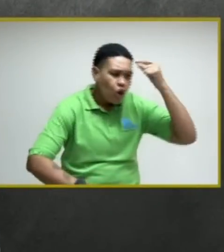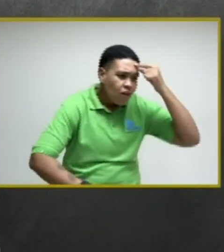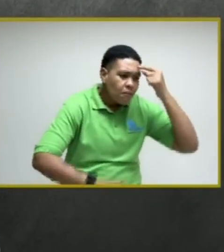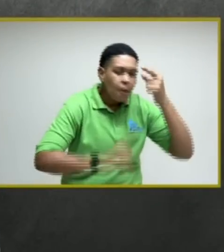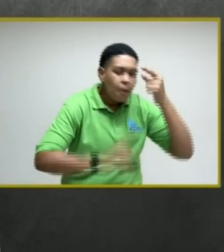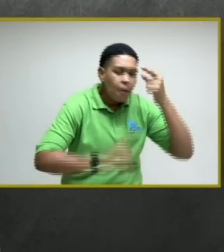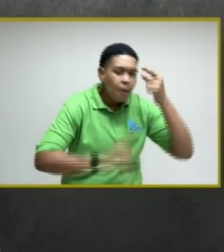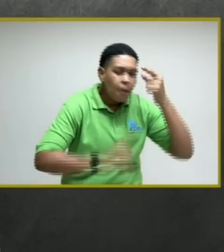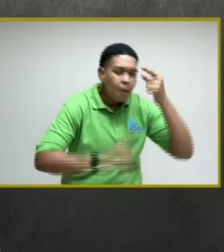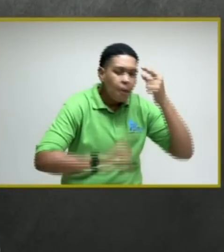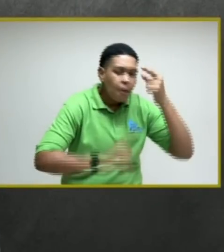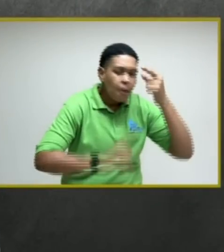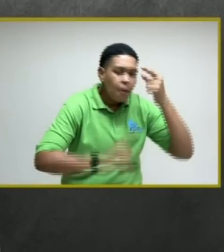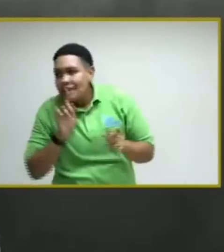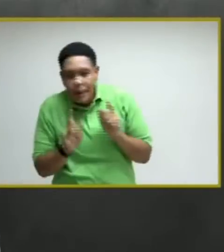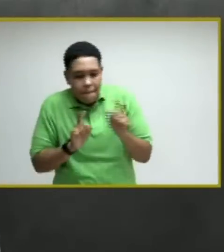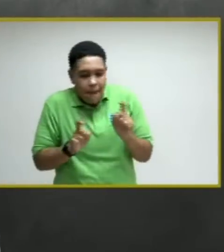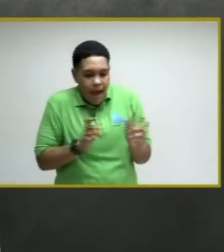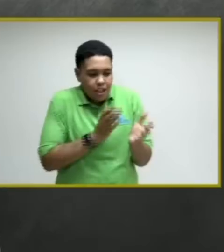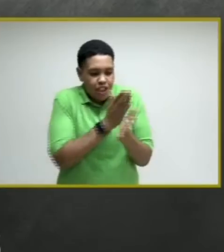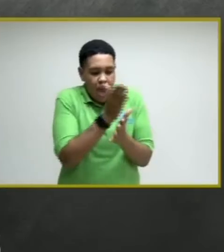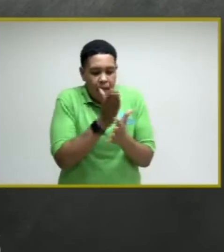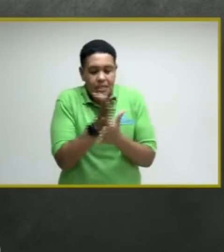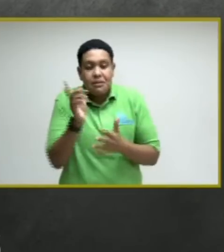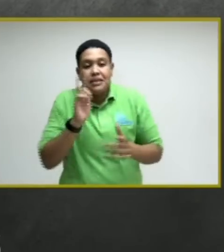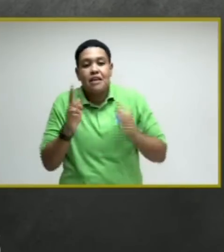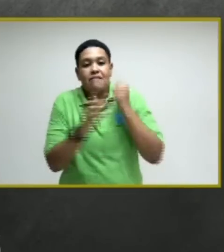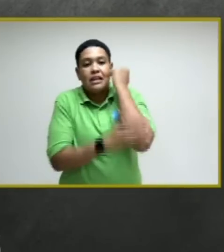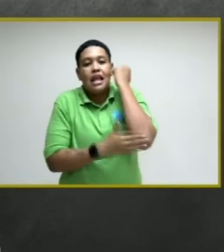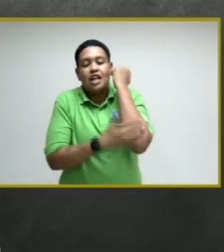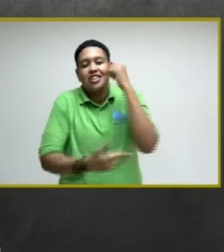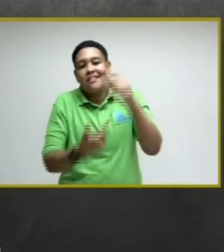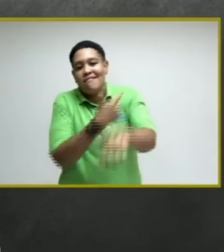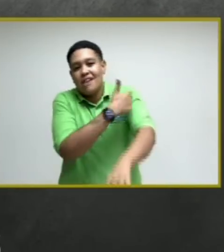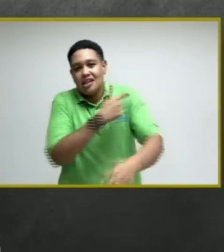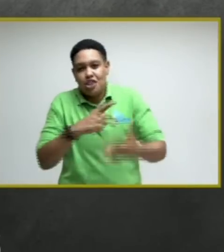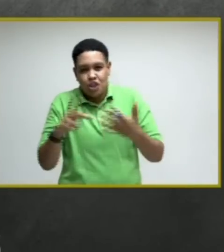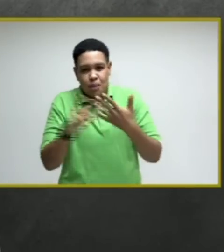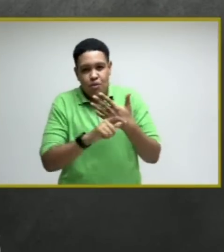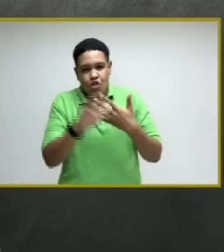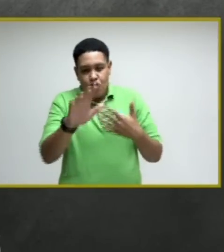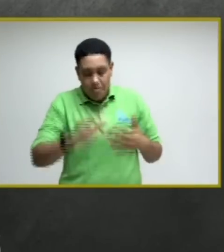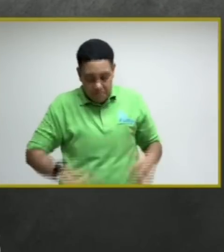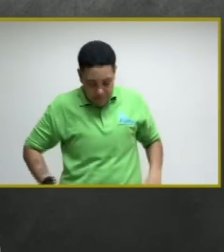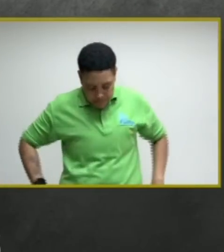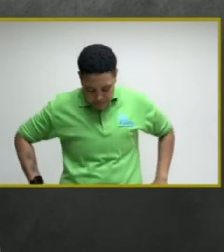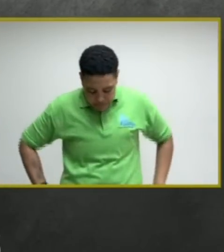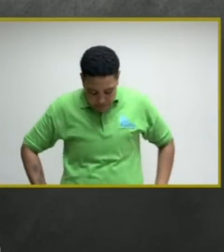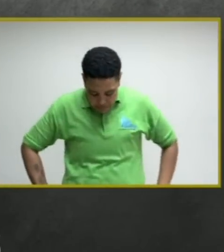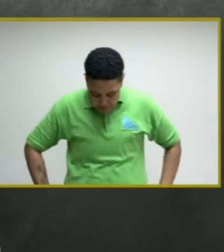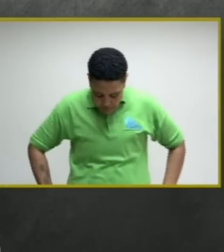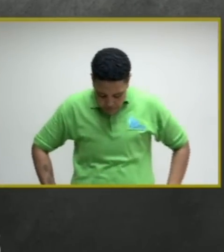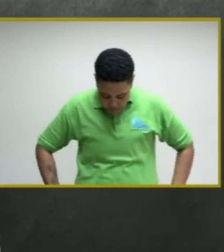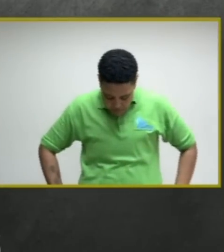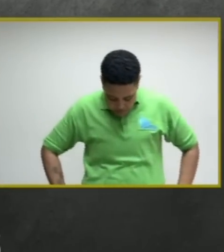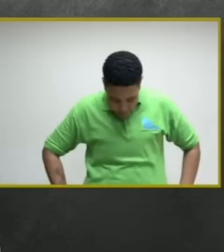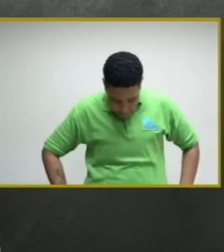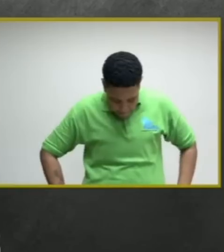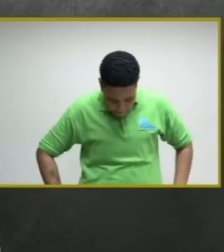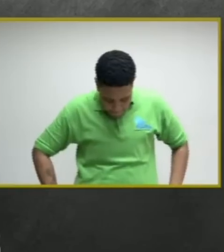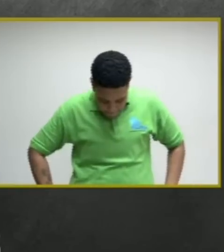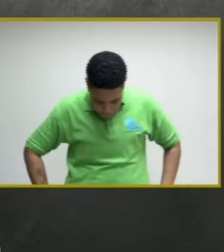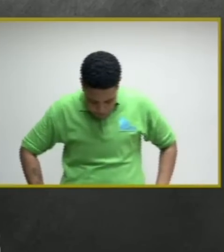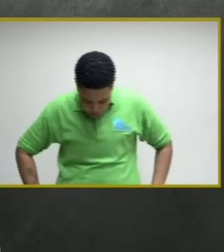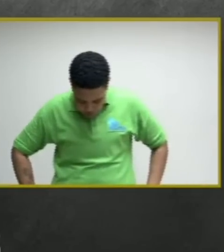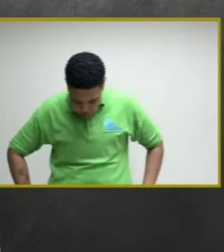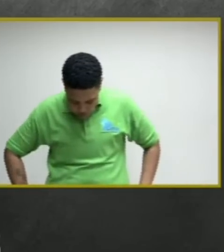managed aspects of the national vaccination program, and to try to make it even more